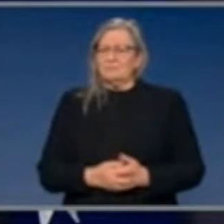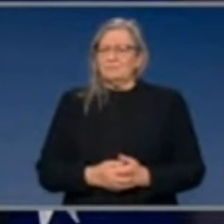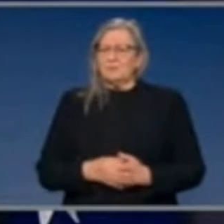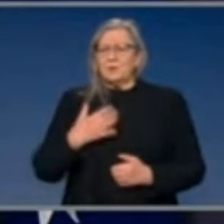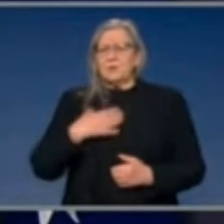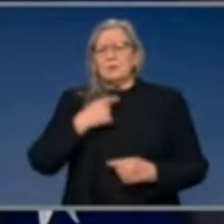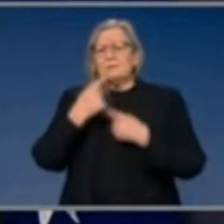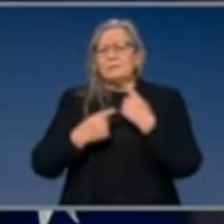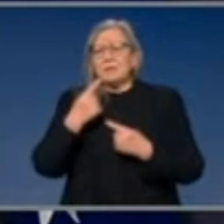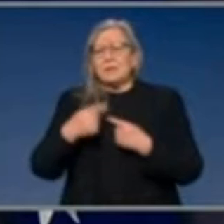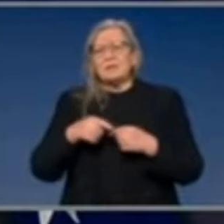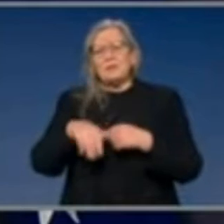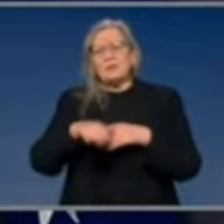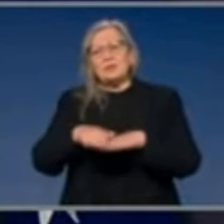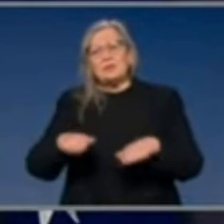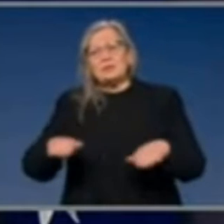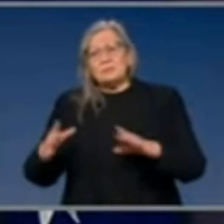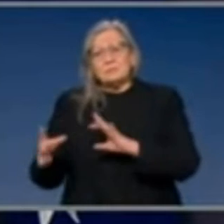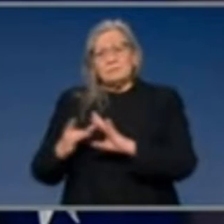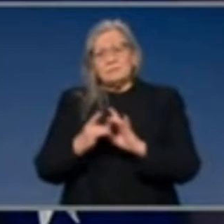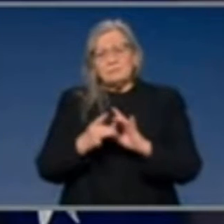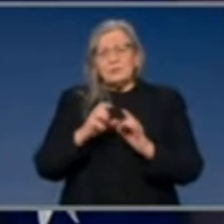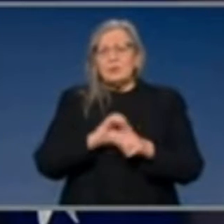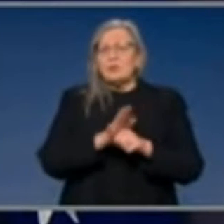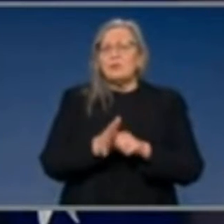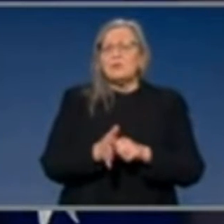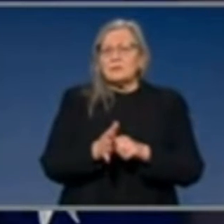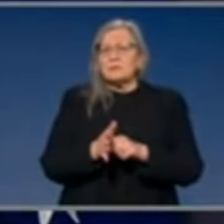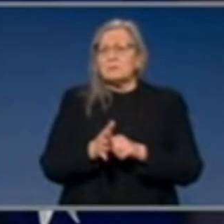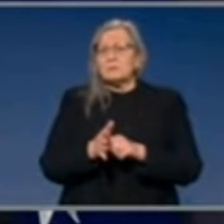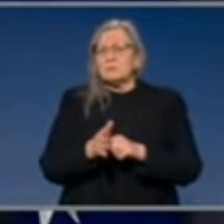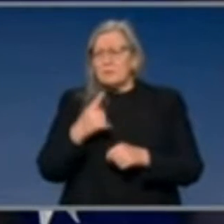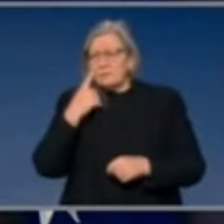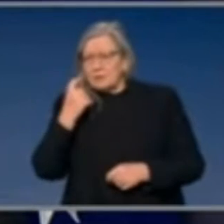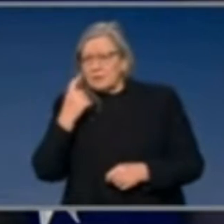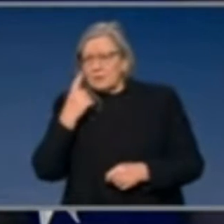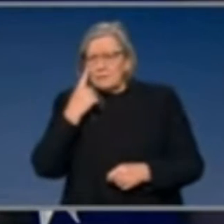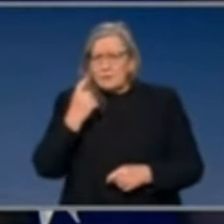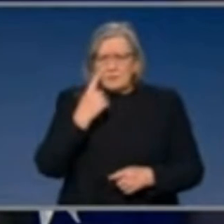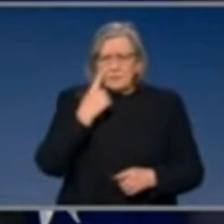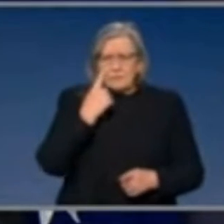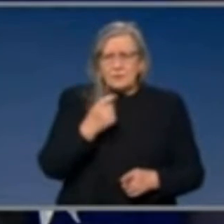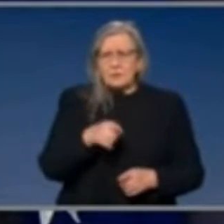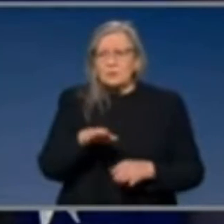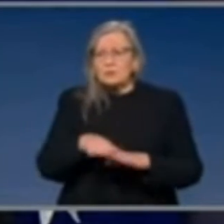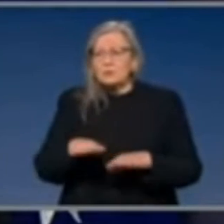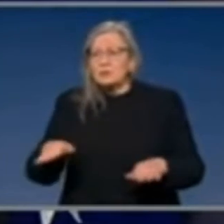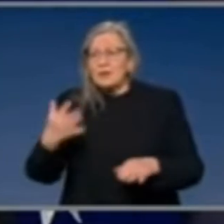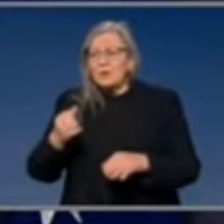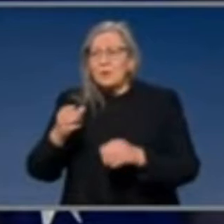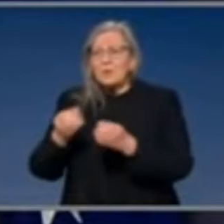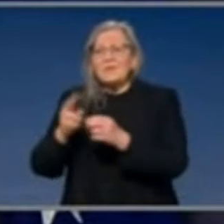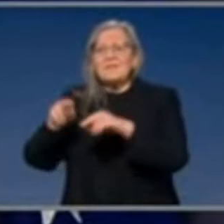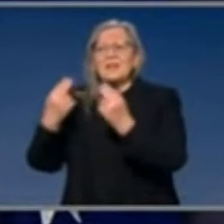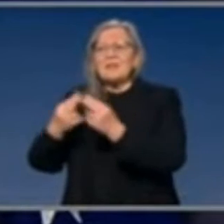COVID. Whilst the numbers are there and we're finding cases, most of those are in family clusters. Some of them have been related